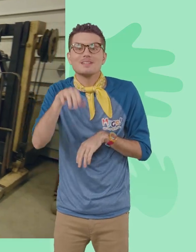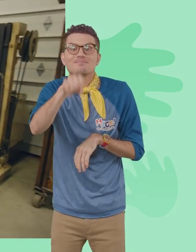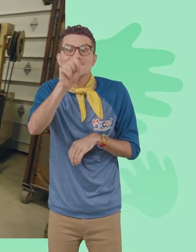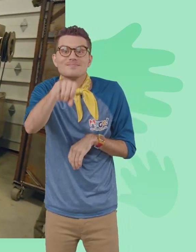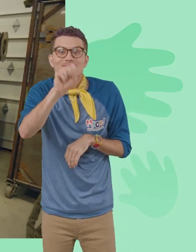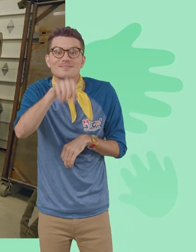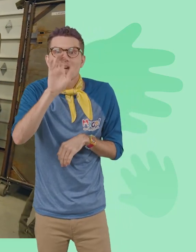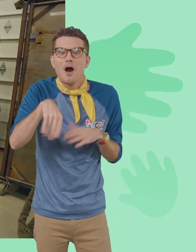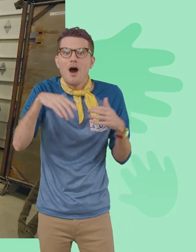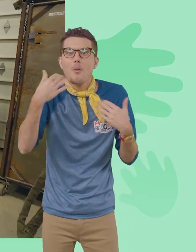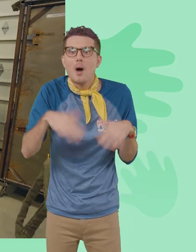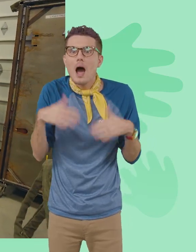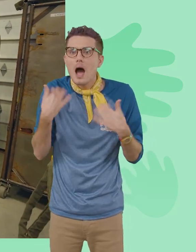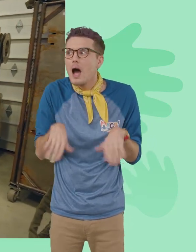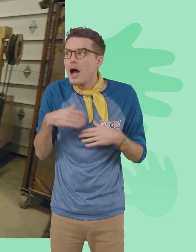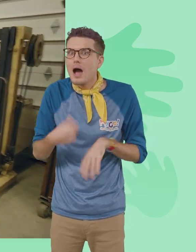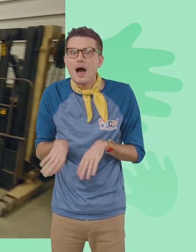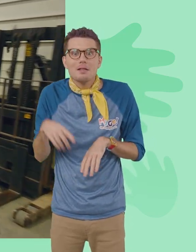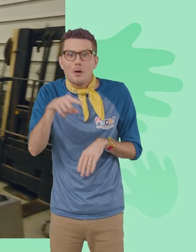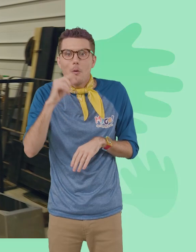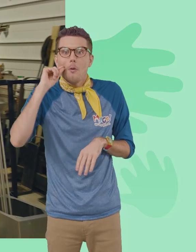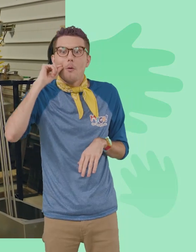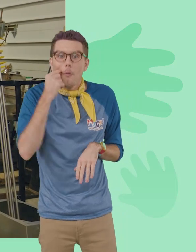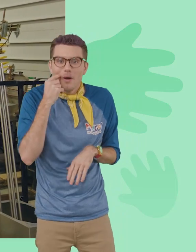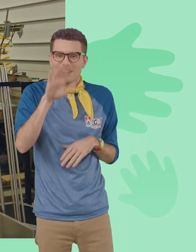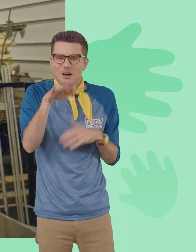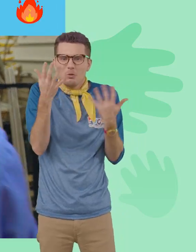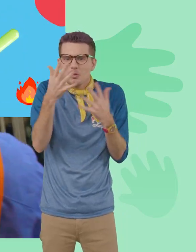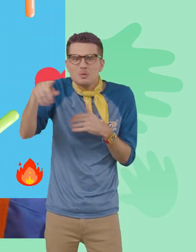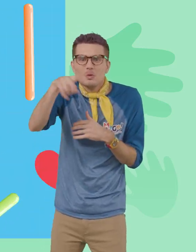That is so cool. Yeah.